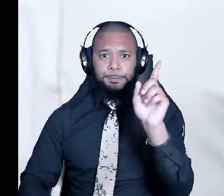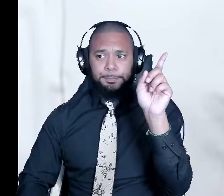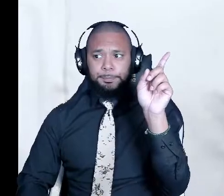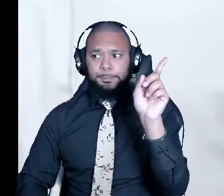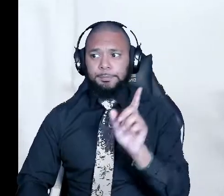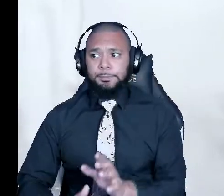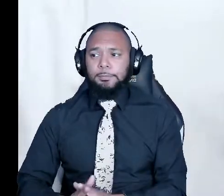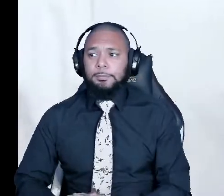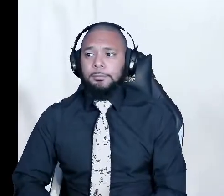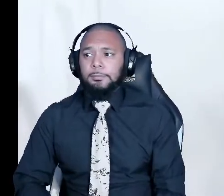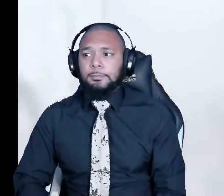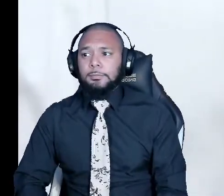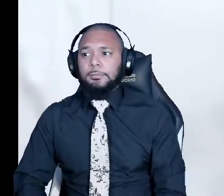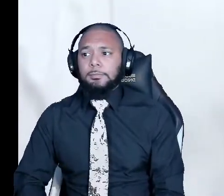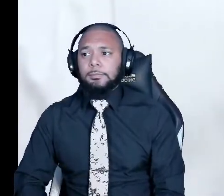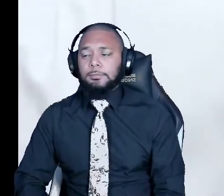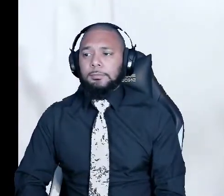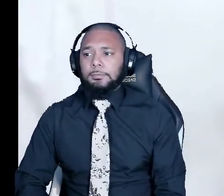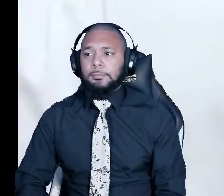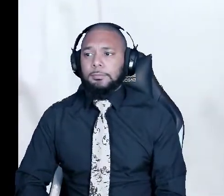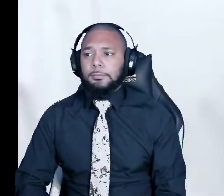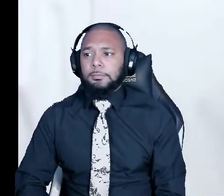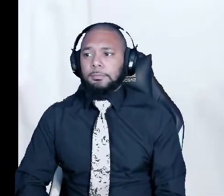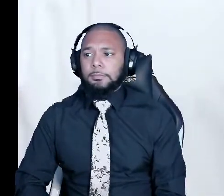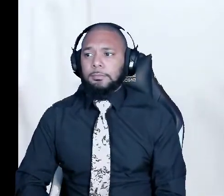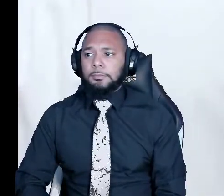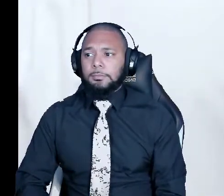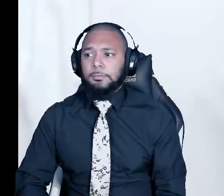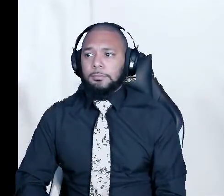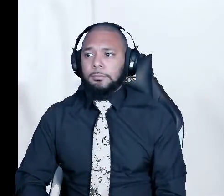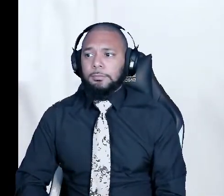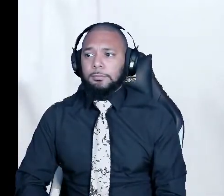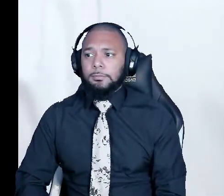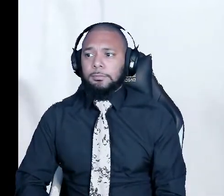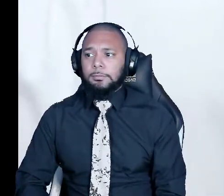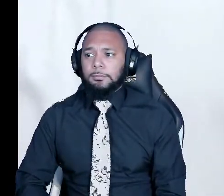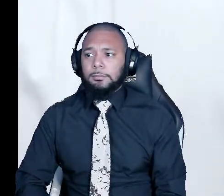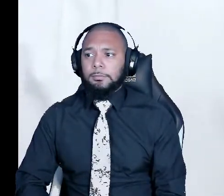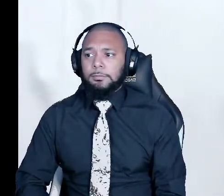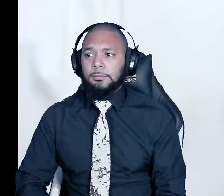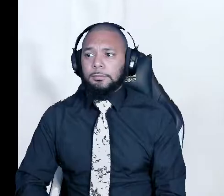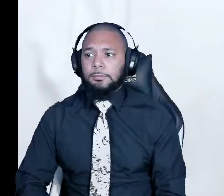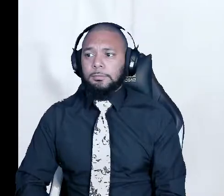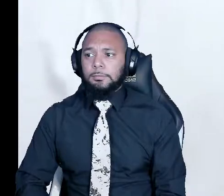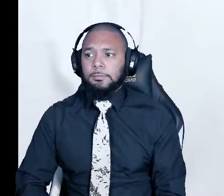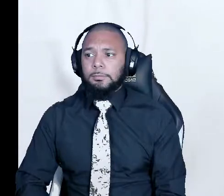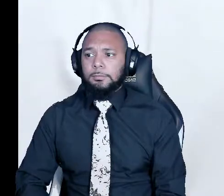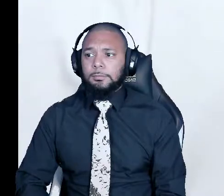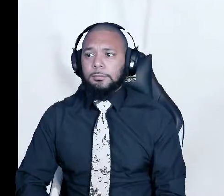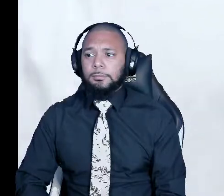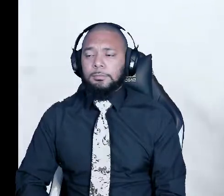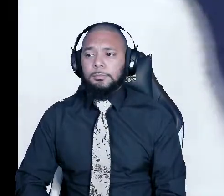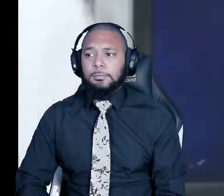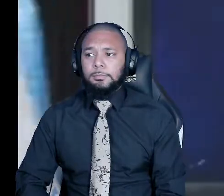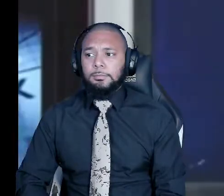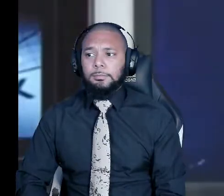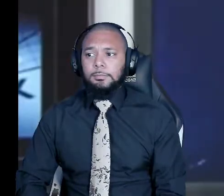4x minus 7y equals 3, and x equals 2y minus